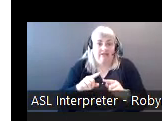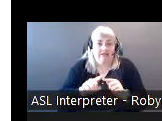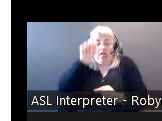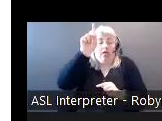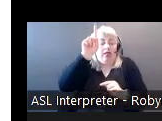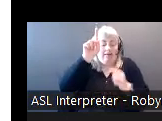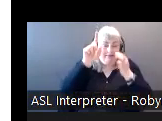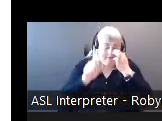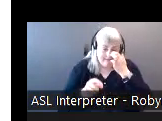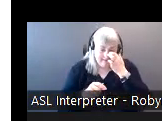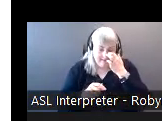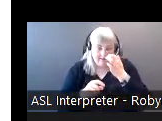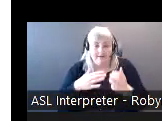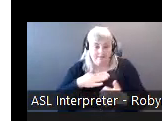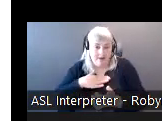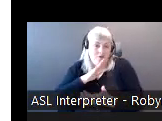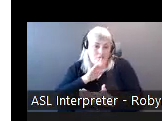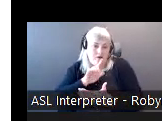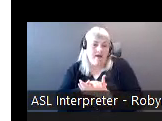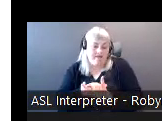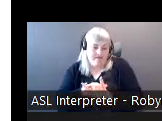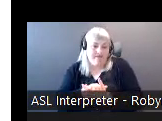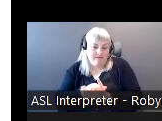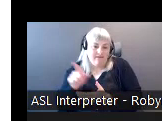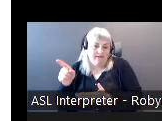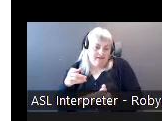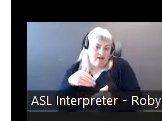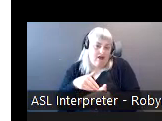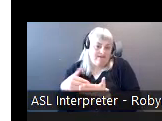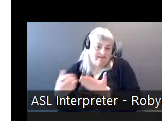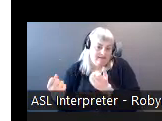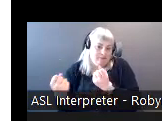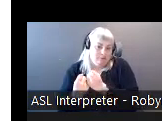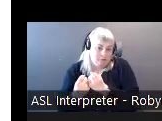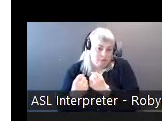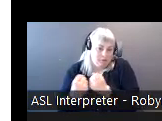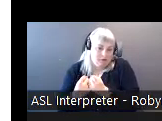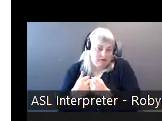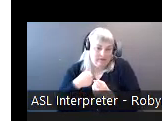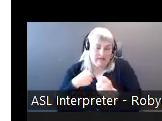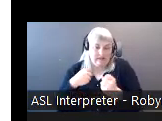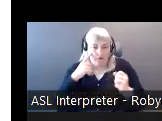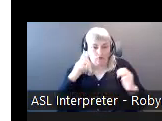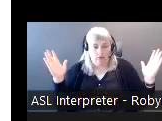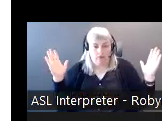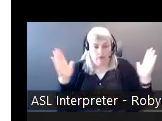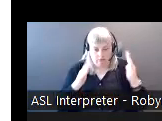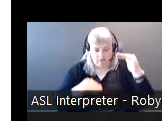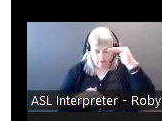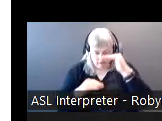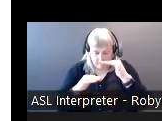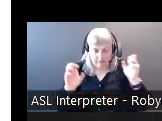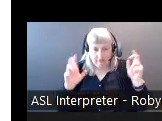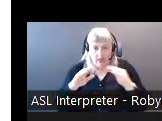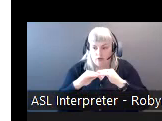so then my wife, who often supports me in coming back into my window, says,